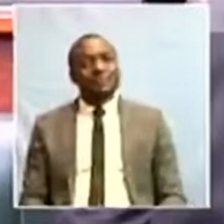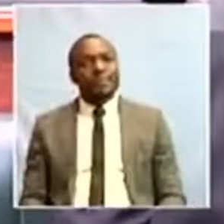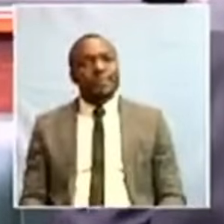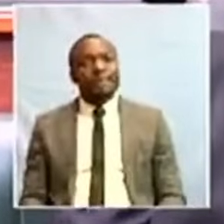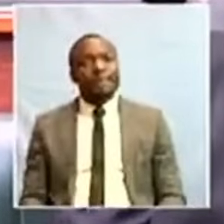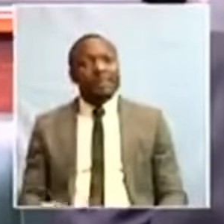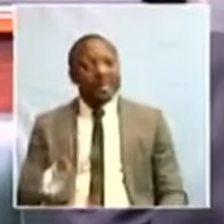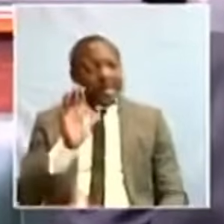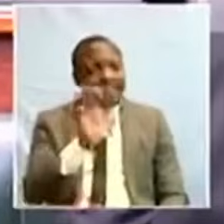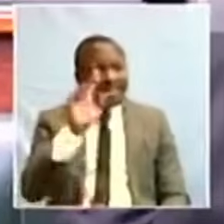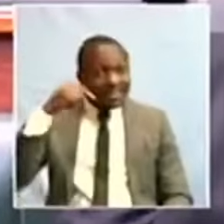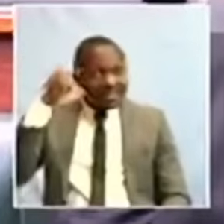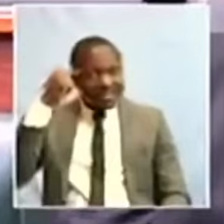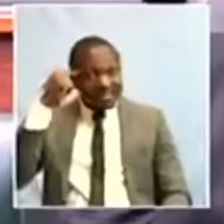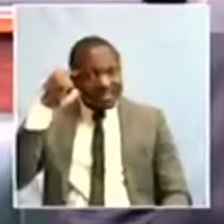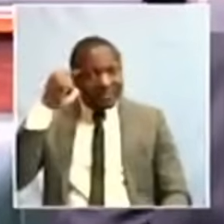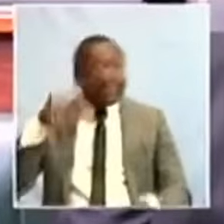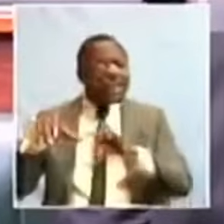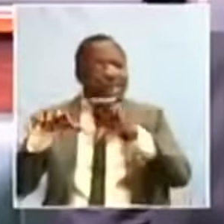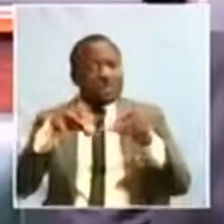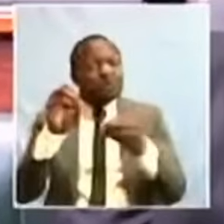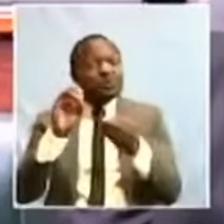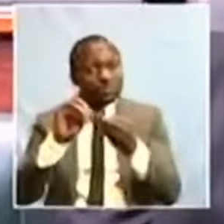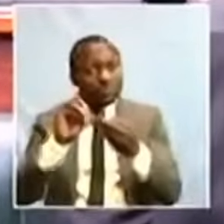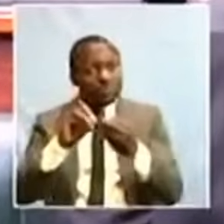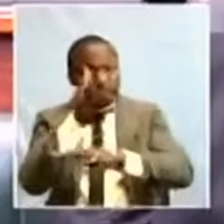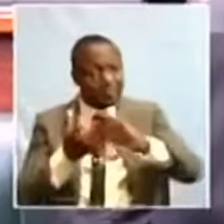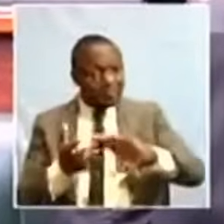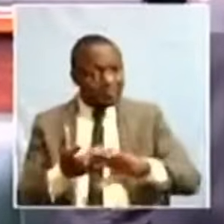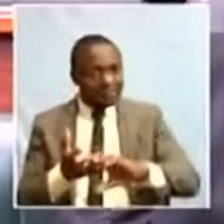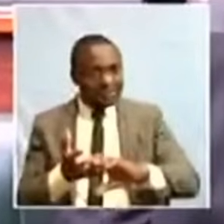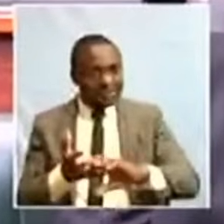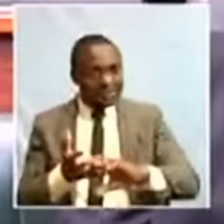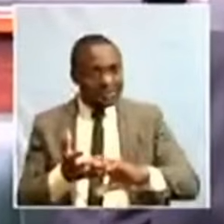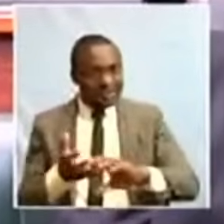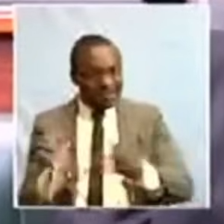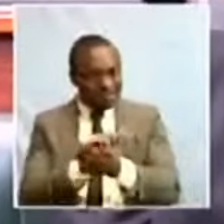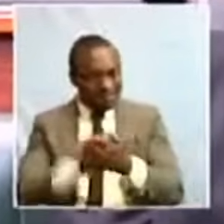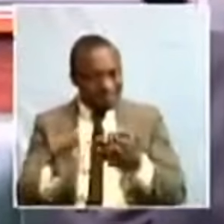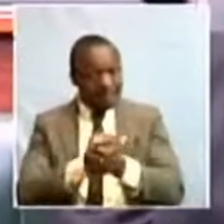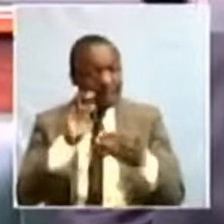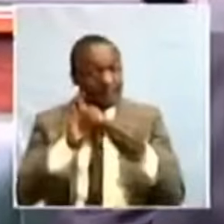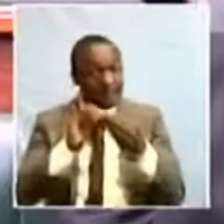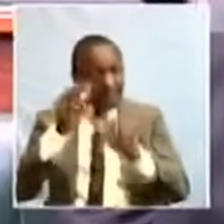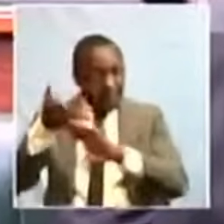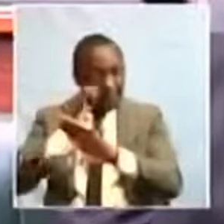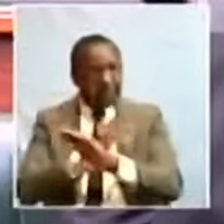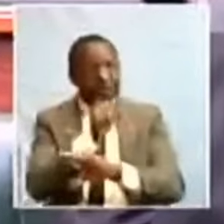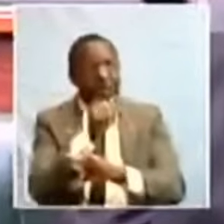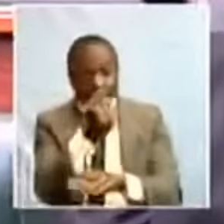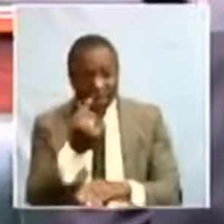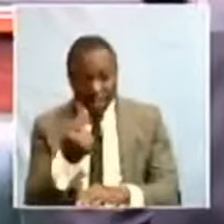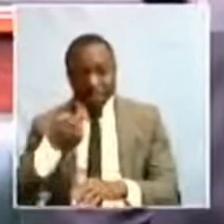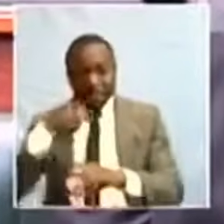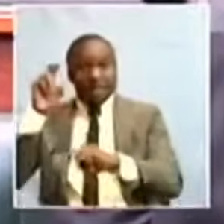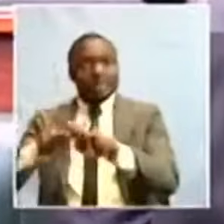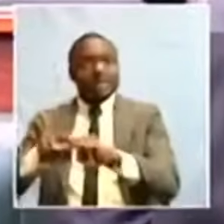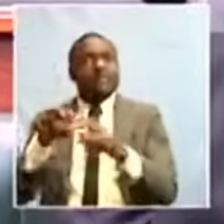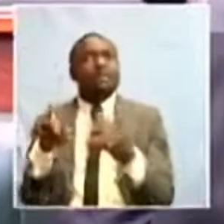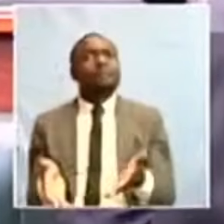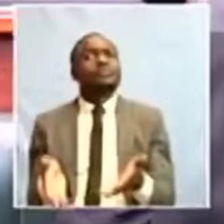His government did a lot of harm. Because before he came, I sat